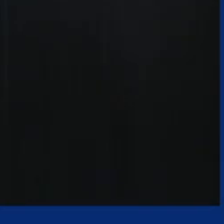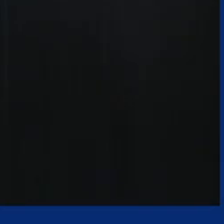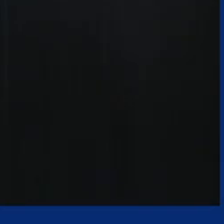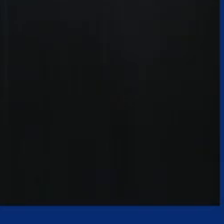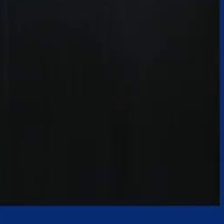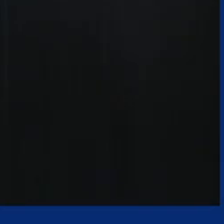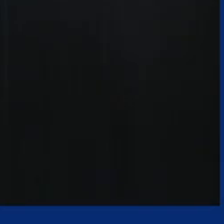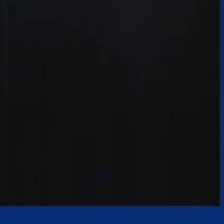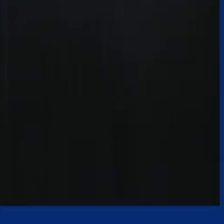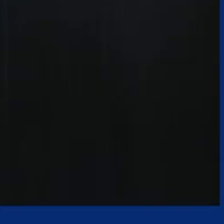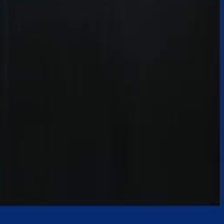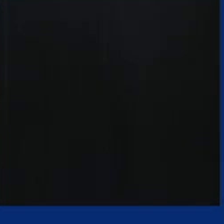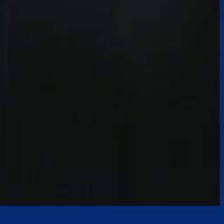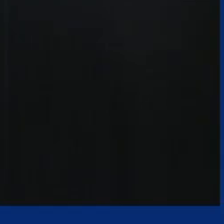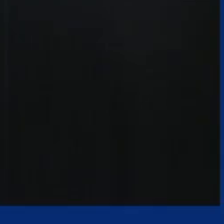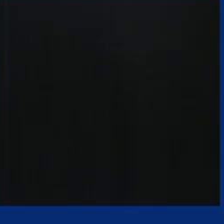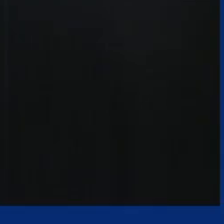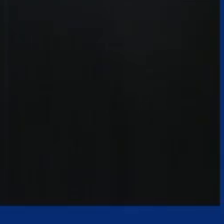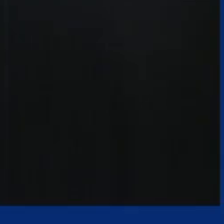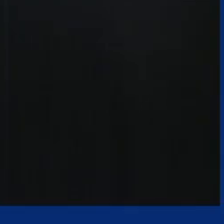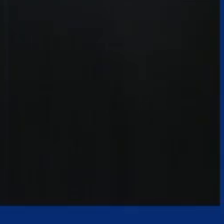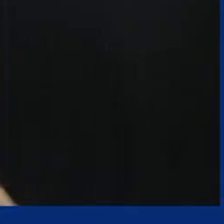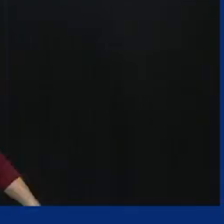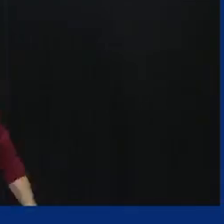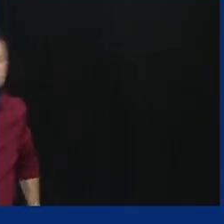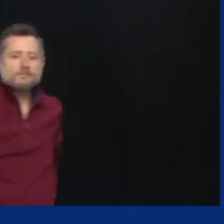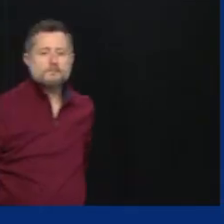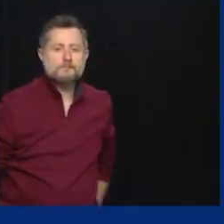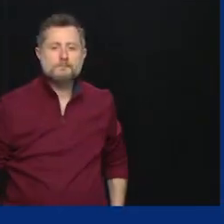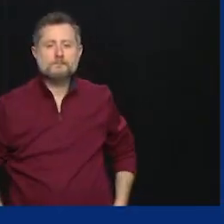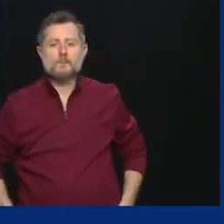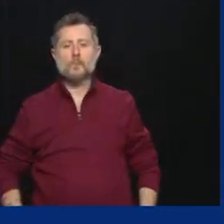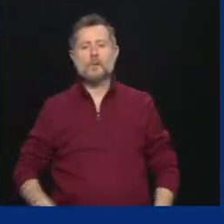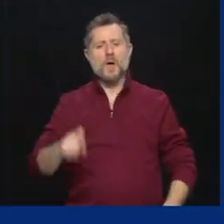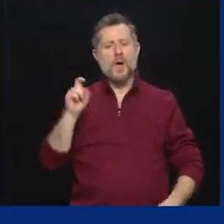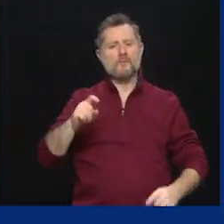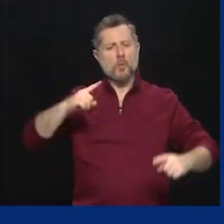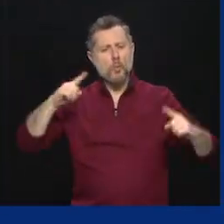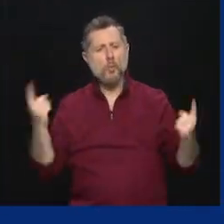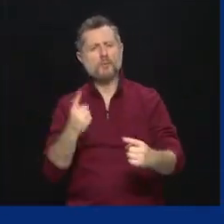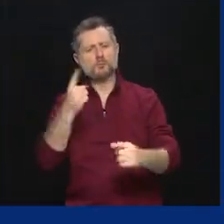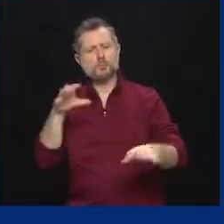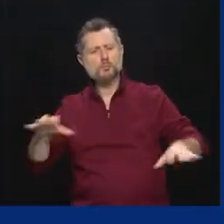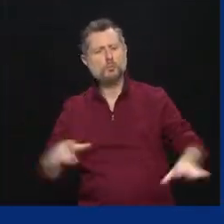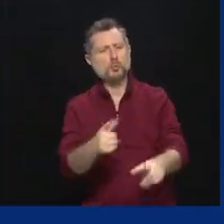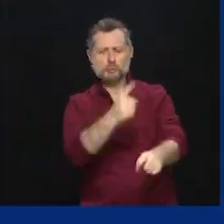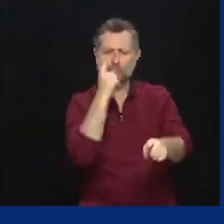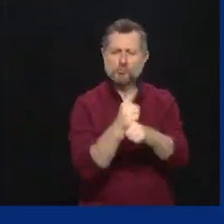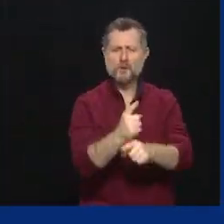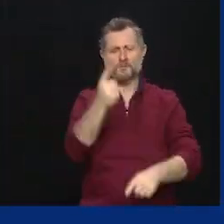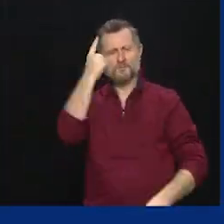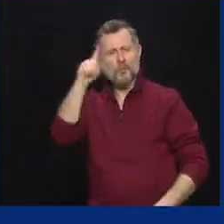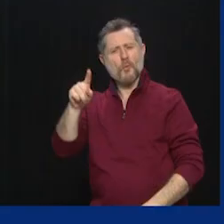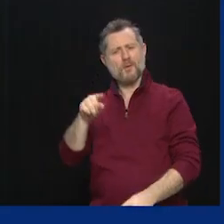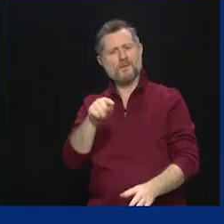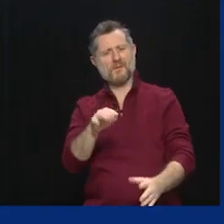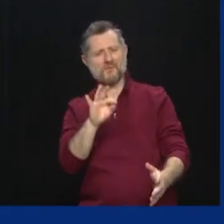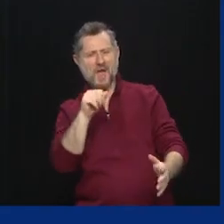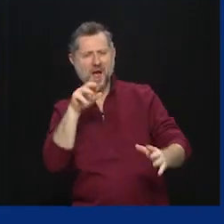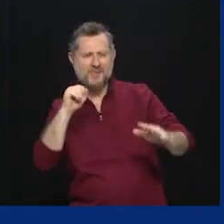We have an obligation to always do what's right for the fans in Long Island. And that's what UBS Arena is all about.